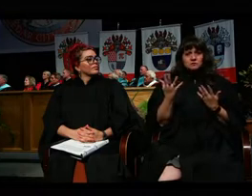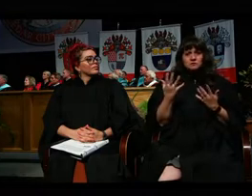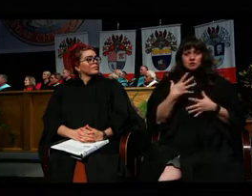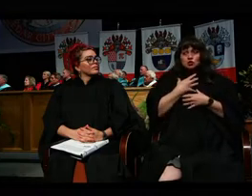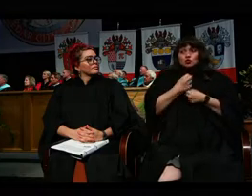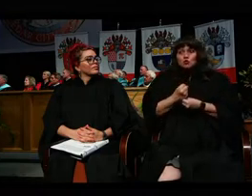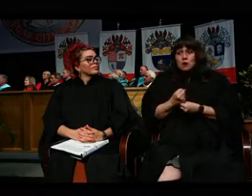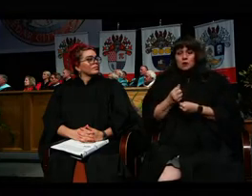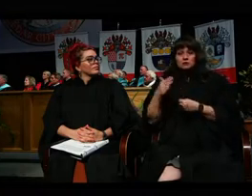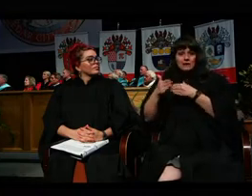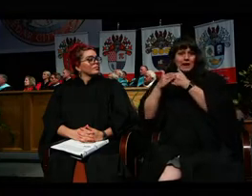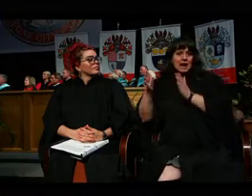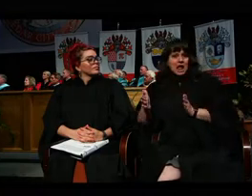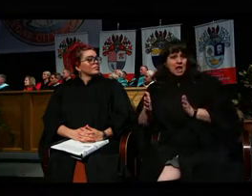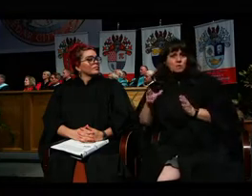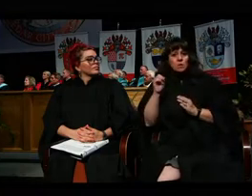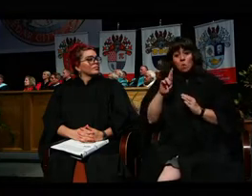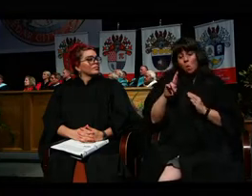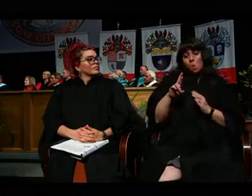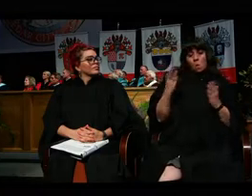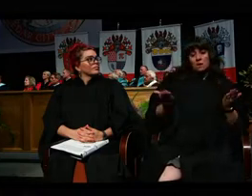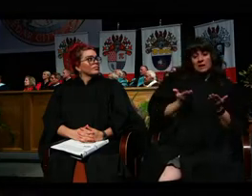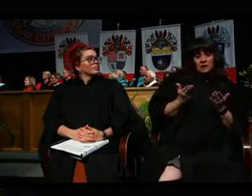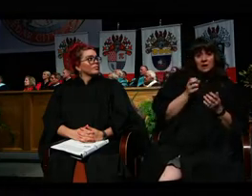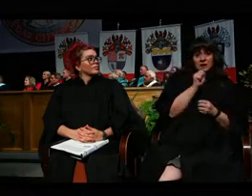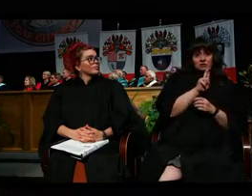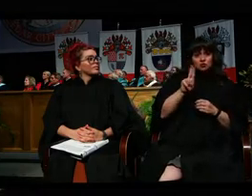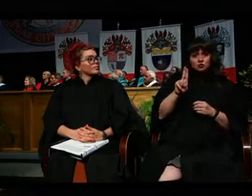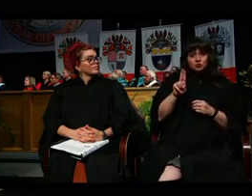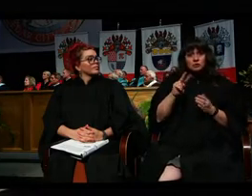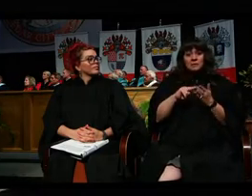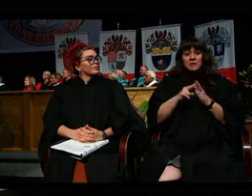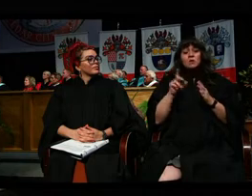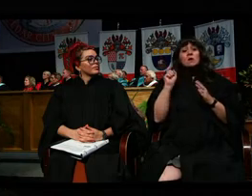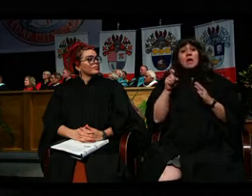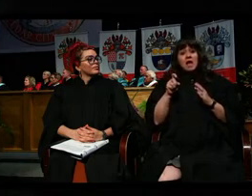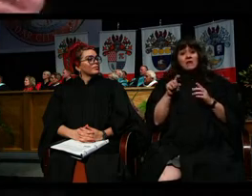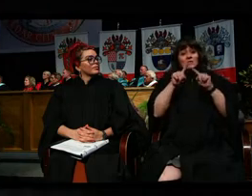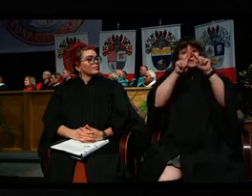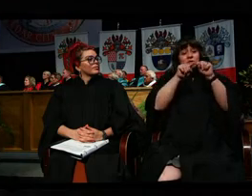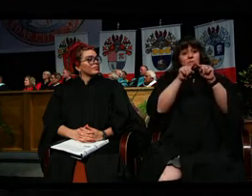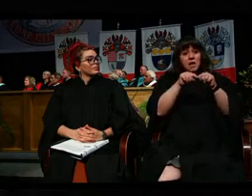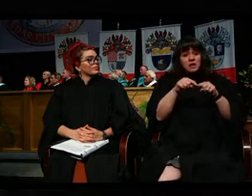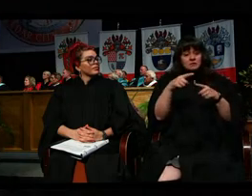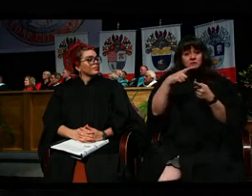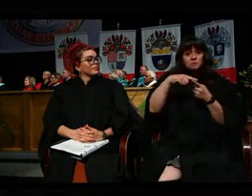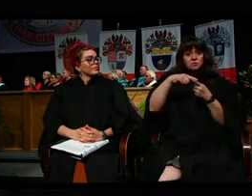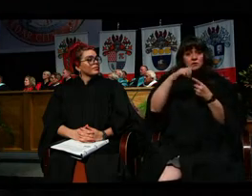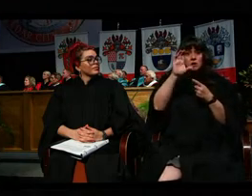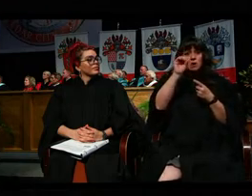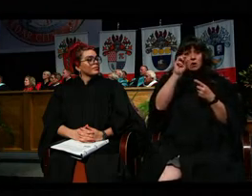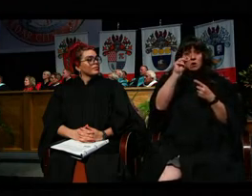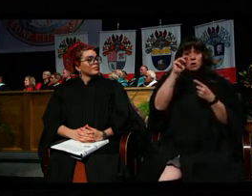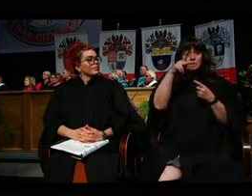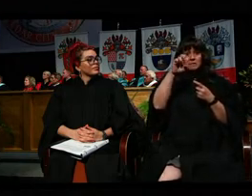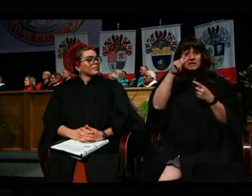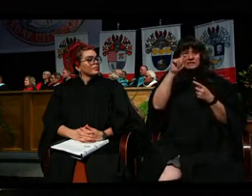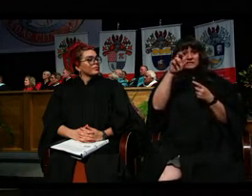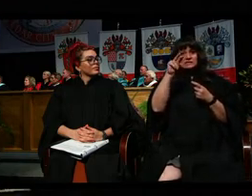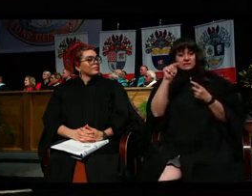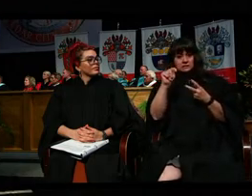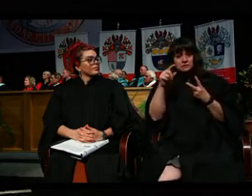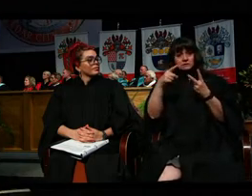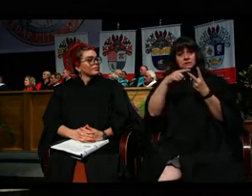or an institution like SUU, we have to be competent, and we have to be ethical. We have to be good at what we